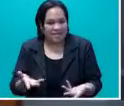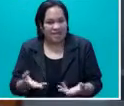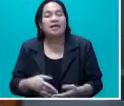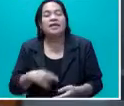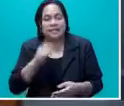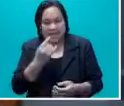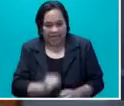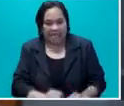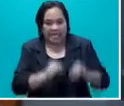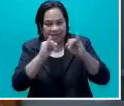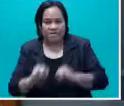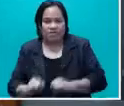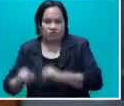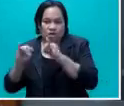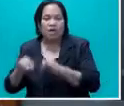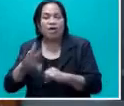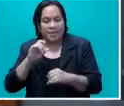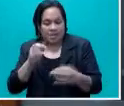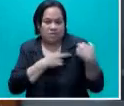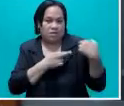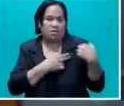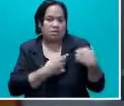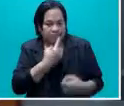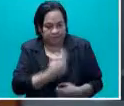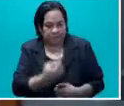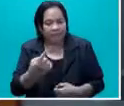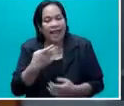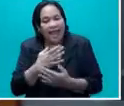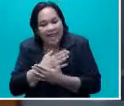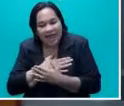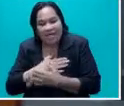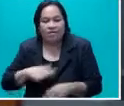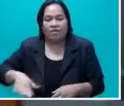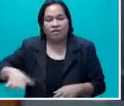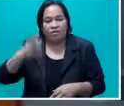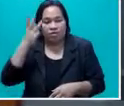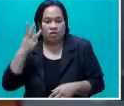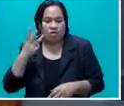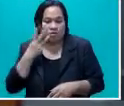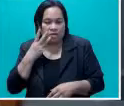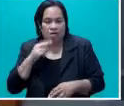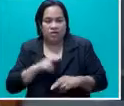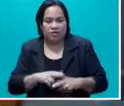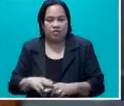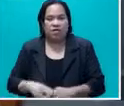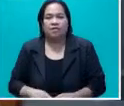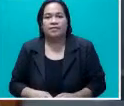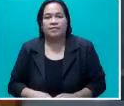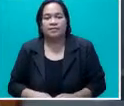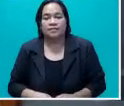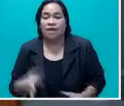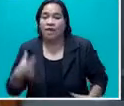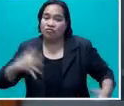the individual that will have to play their part and love the women of Fiji as they love themselves. In